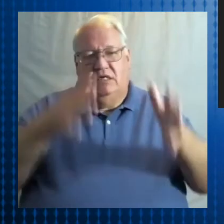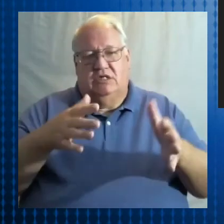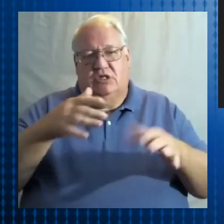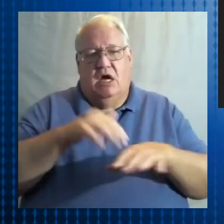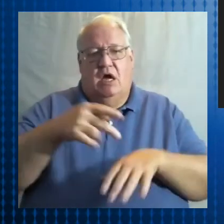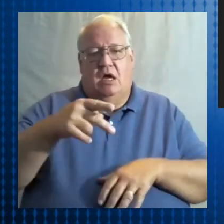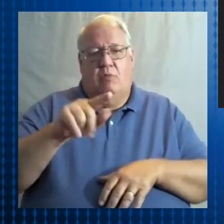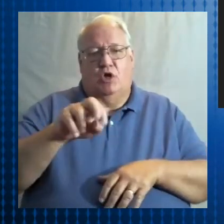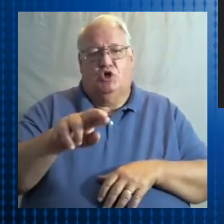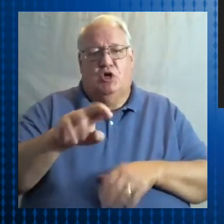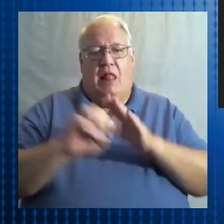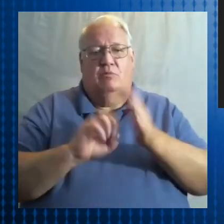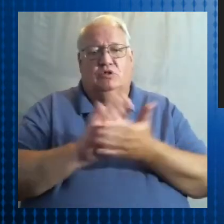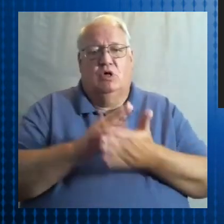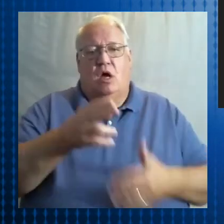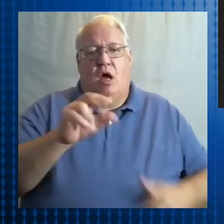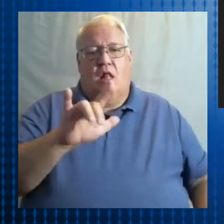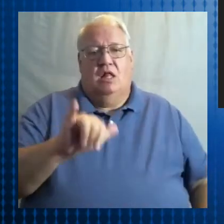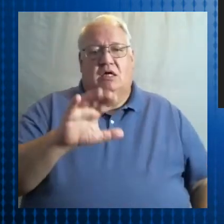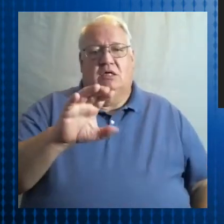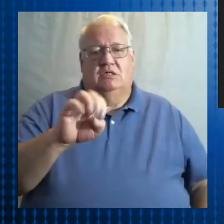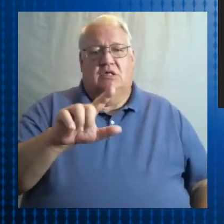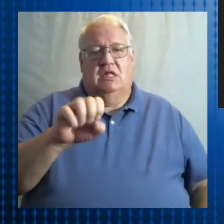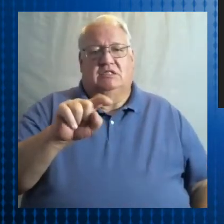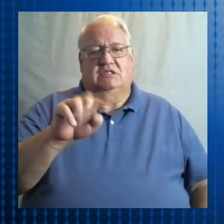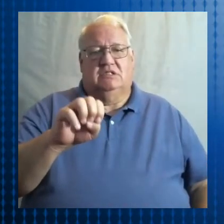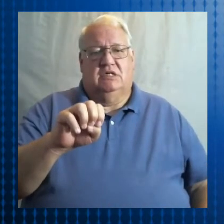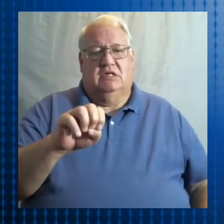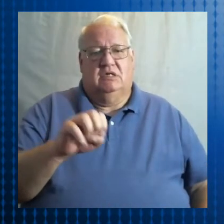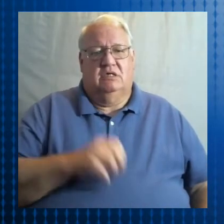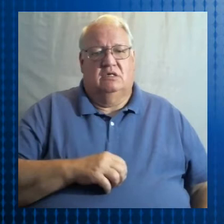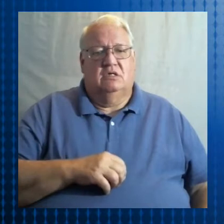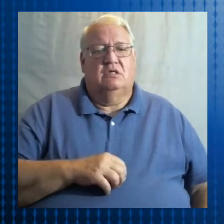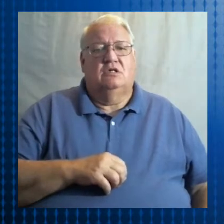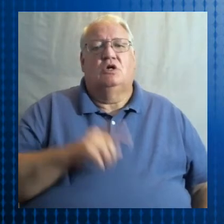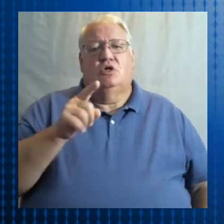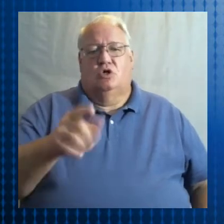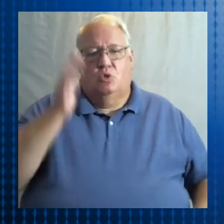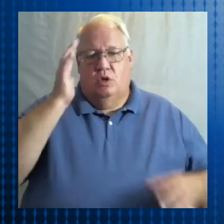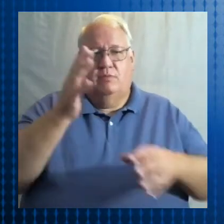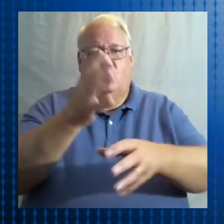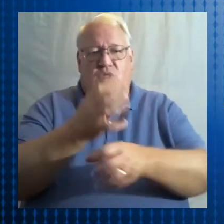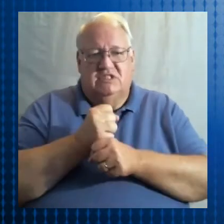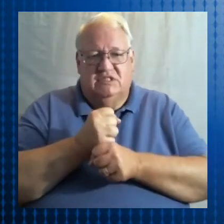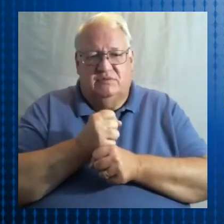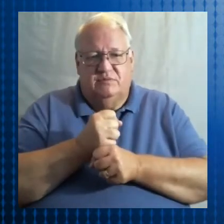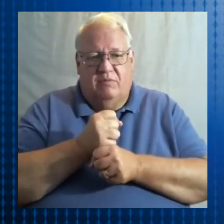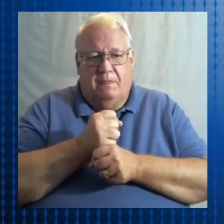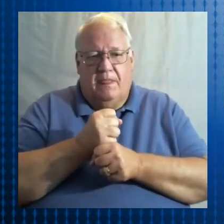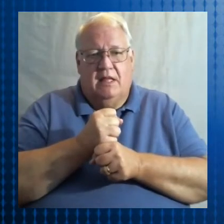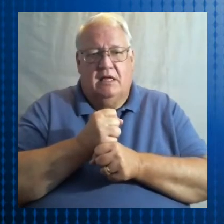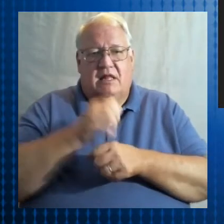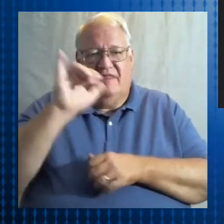Elementary School, Ms. Holly Selesky. Holly, you will be receiving